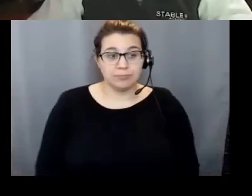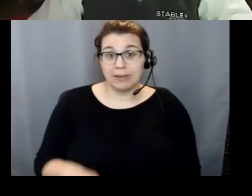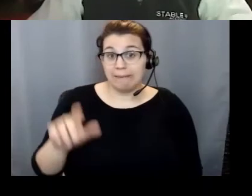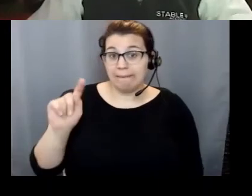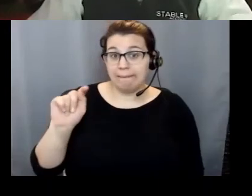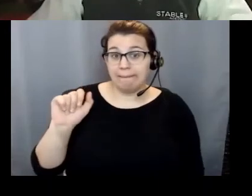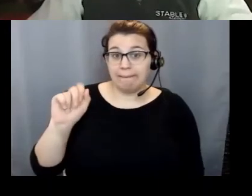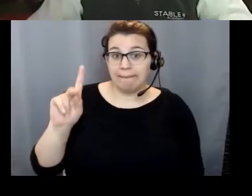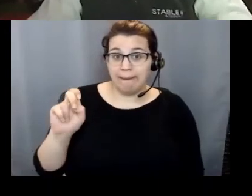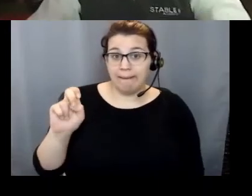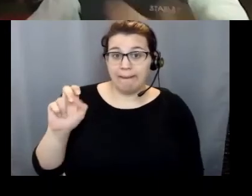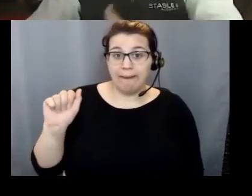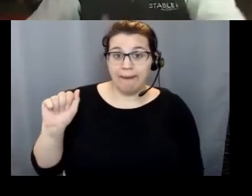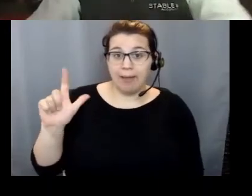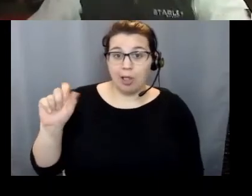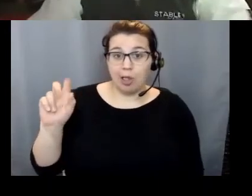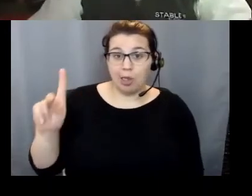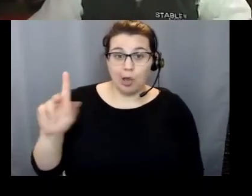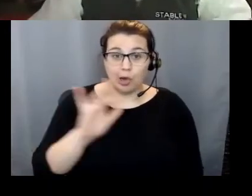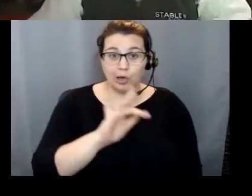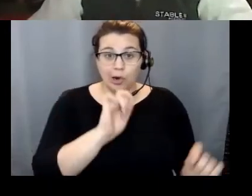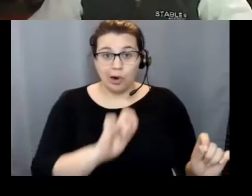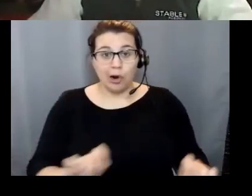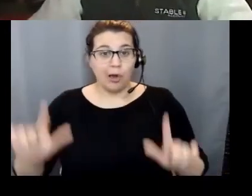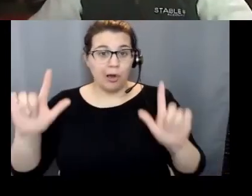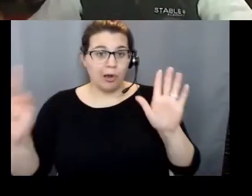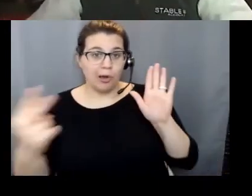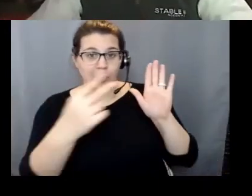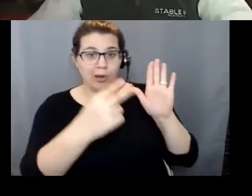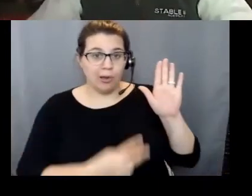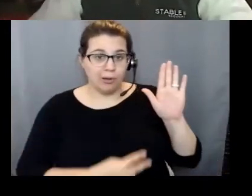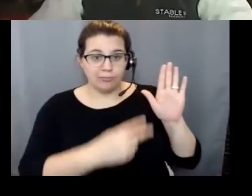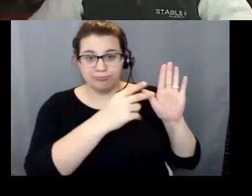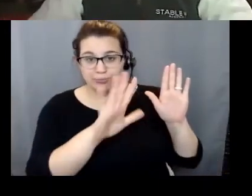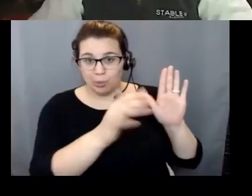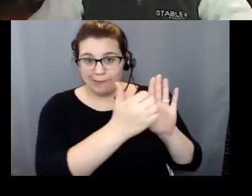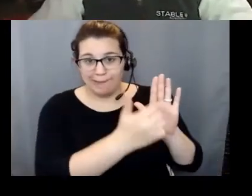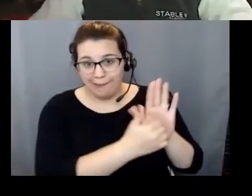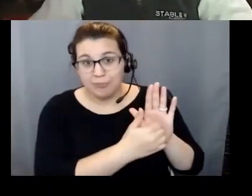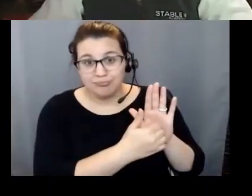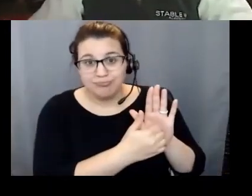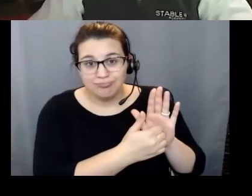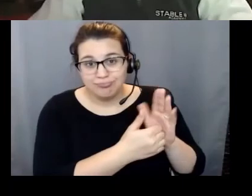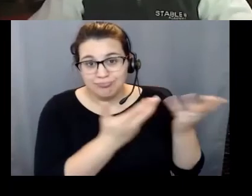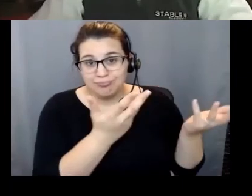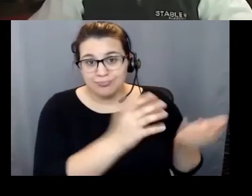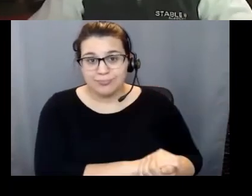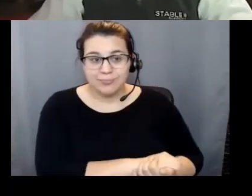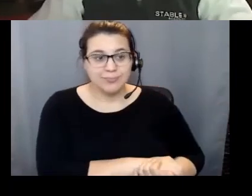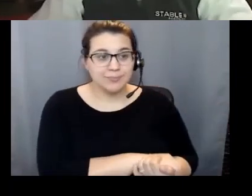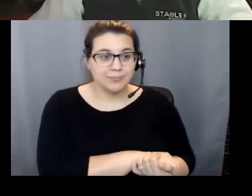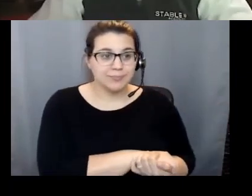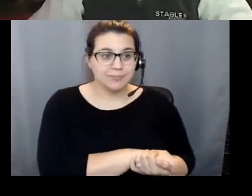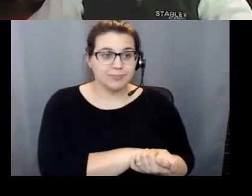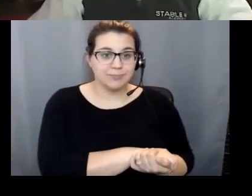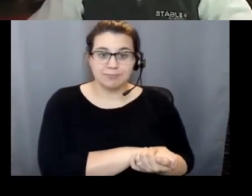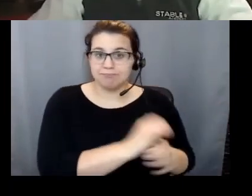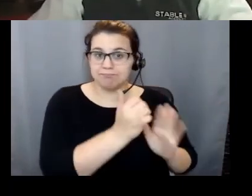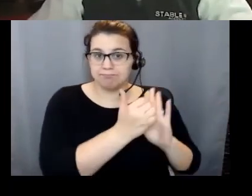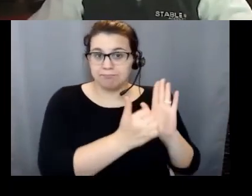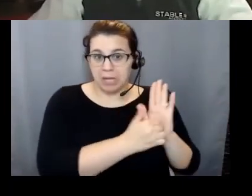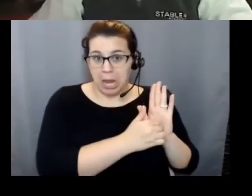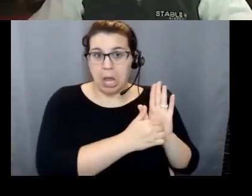here, it will actually take you into the account site. The account site will be covering